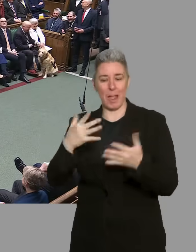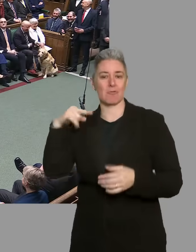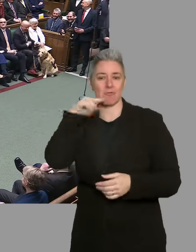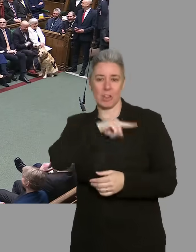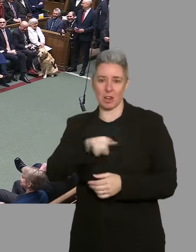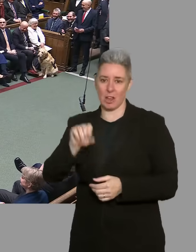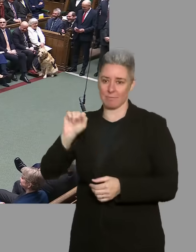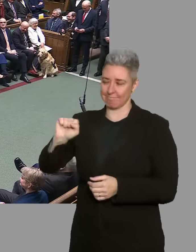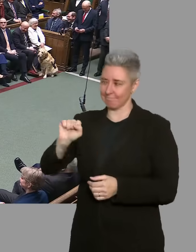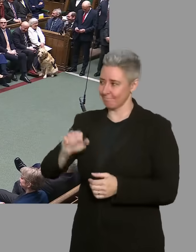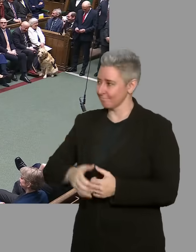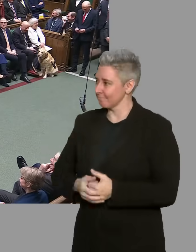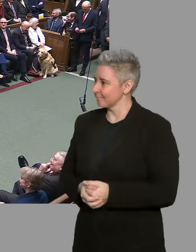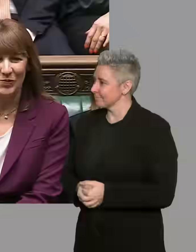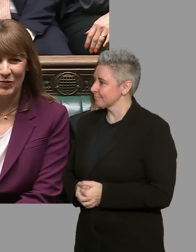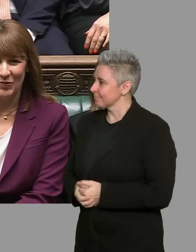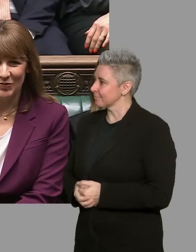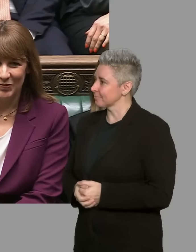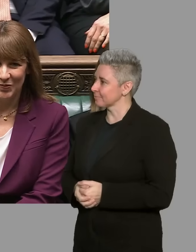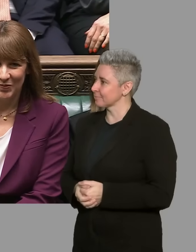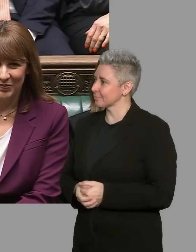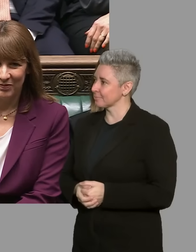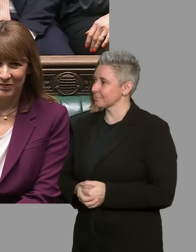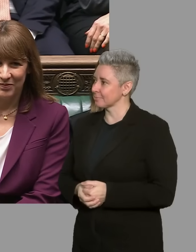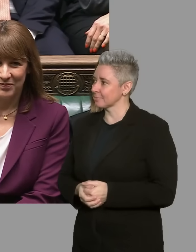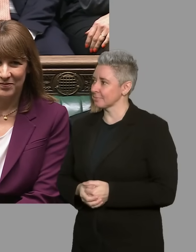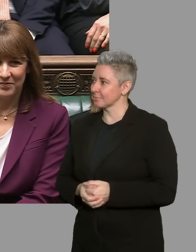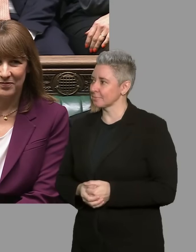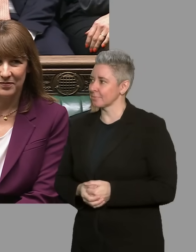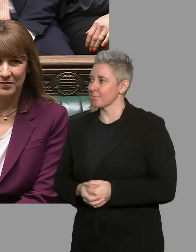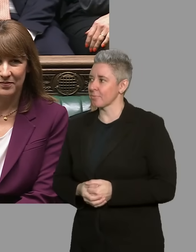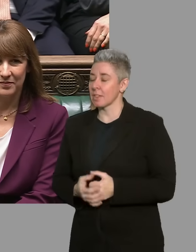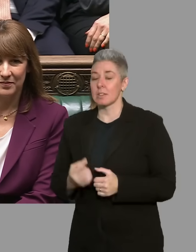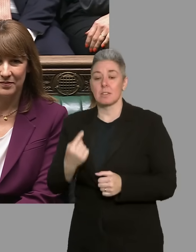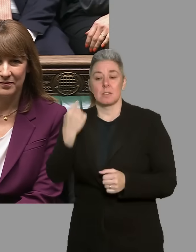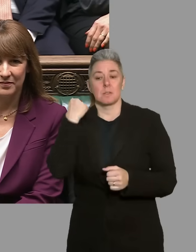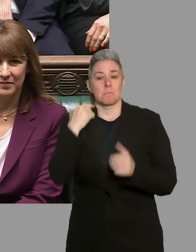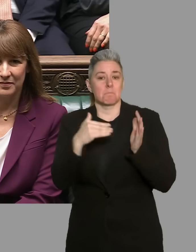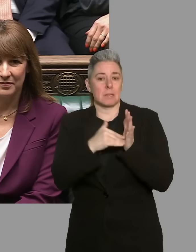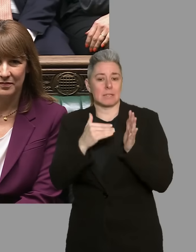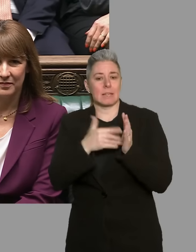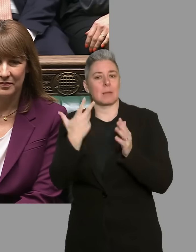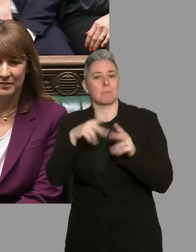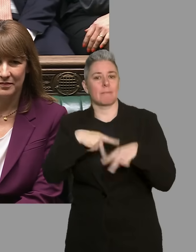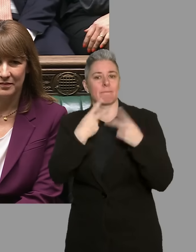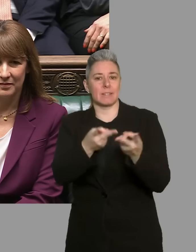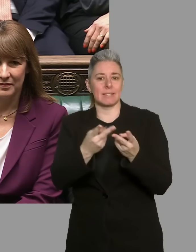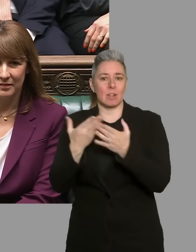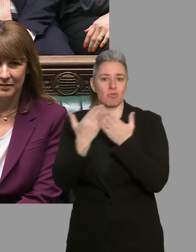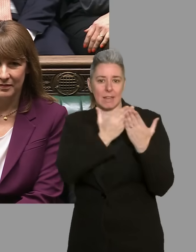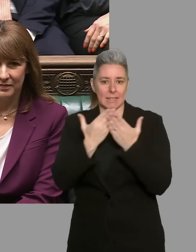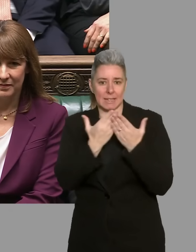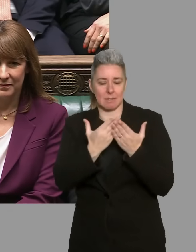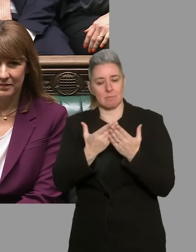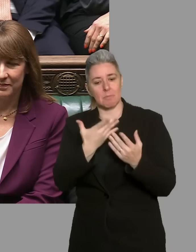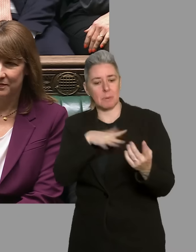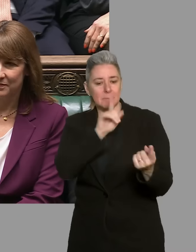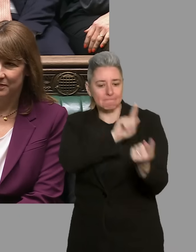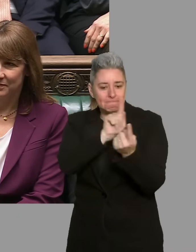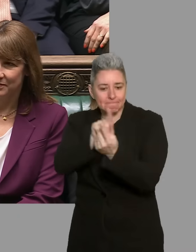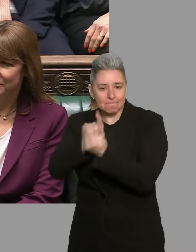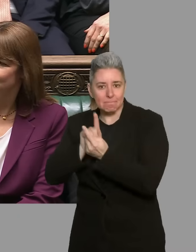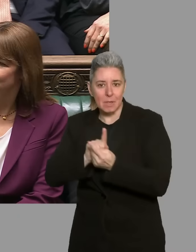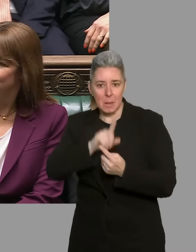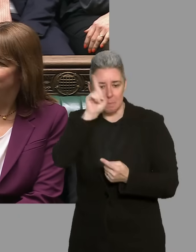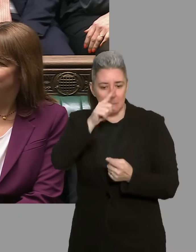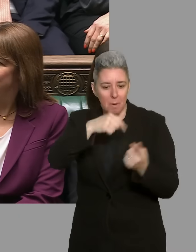Mr. Speaker, on Monday I visited Reading, where I met with people who will benefit from the first freeze in rail fares for 30 years. Mr.